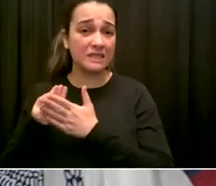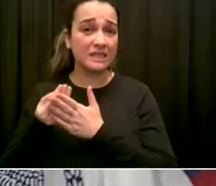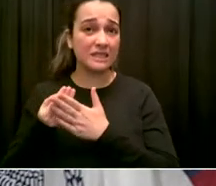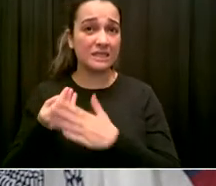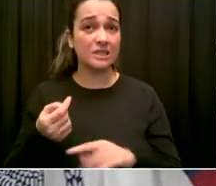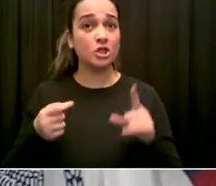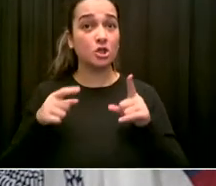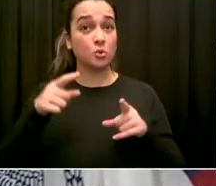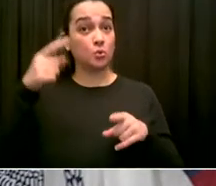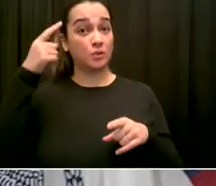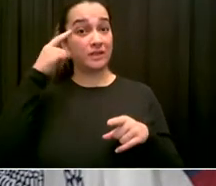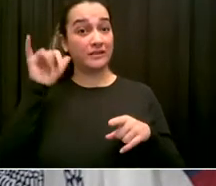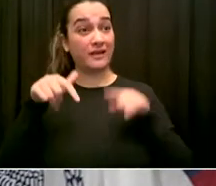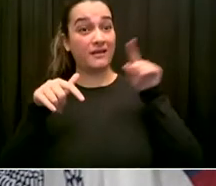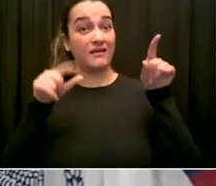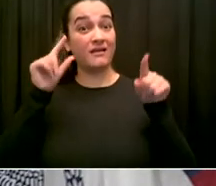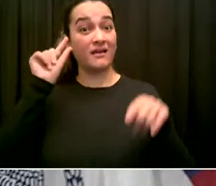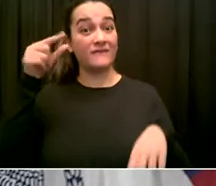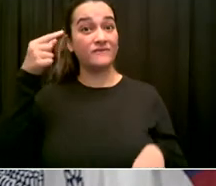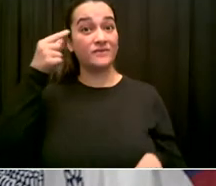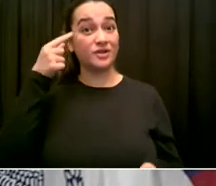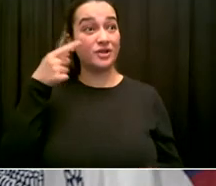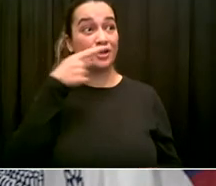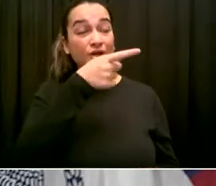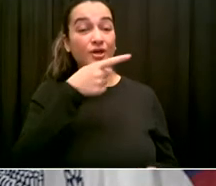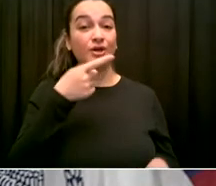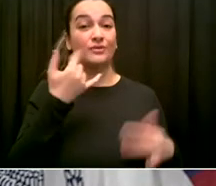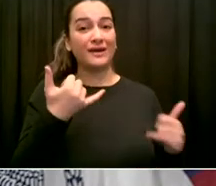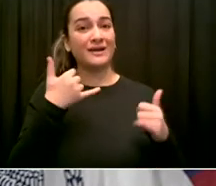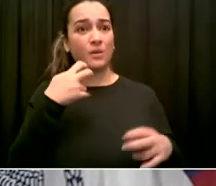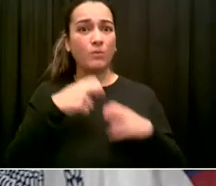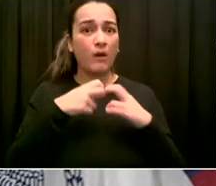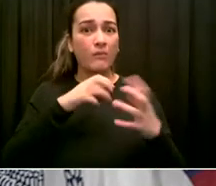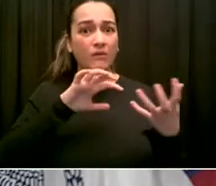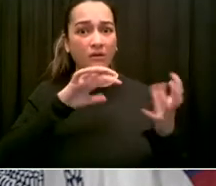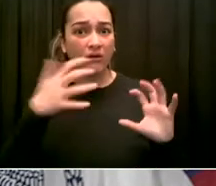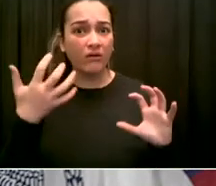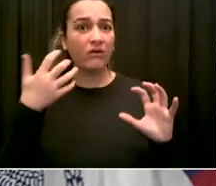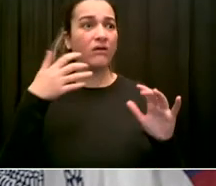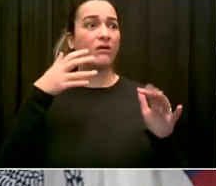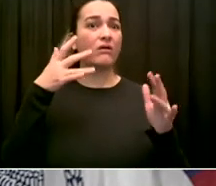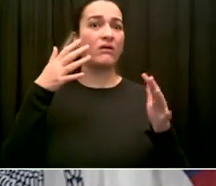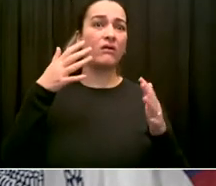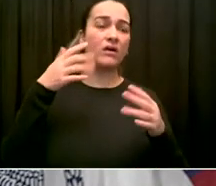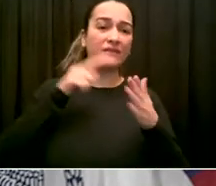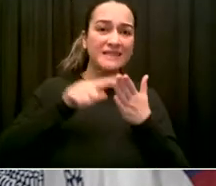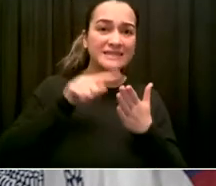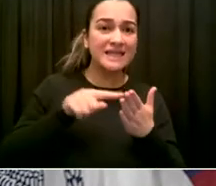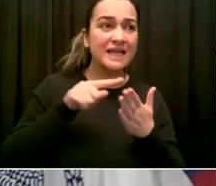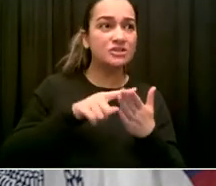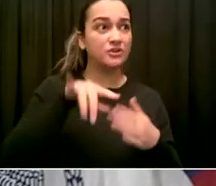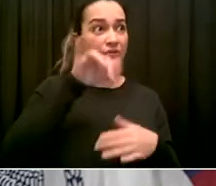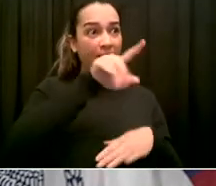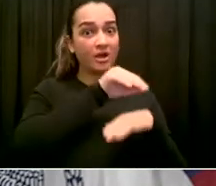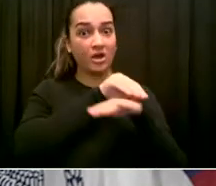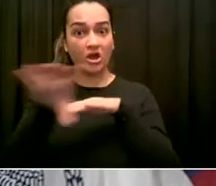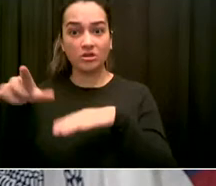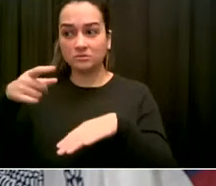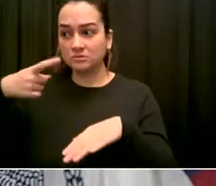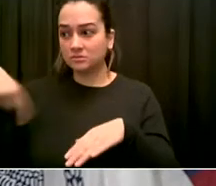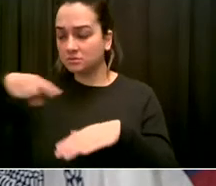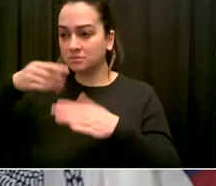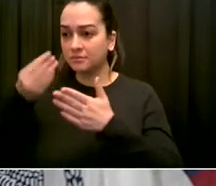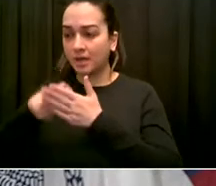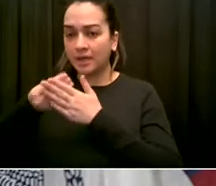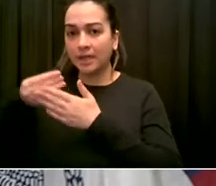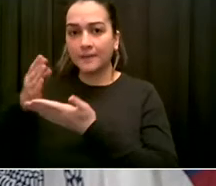far as to make the call to speed up the process to hold this governor accountable? I have a lot of respect for the assembly and